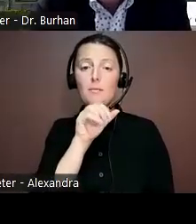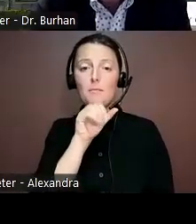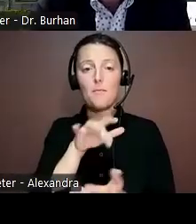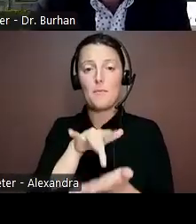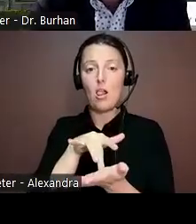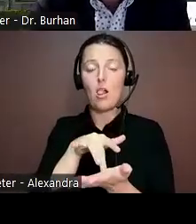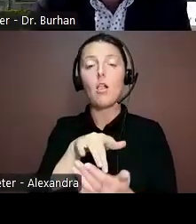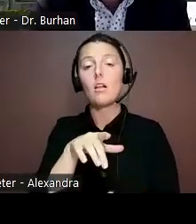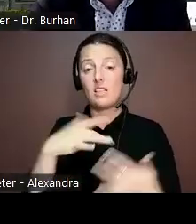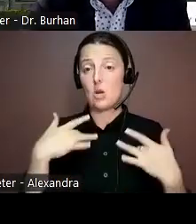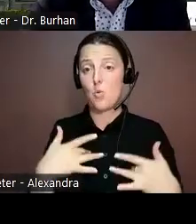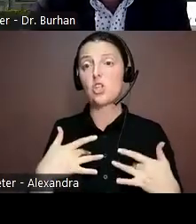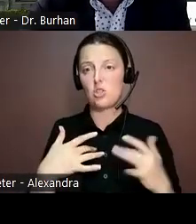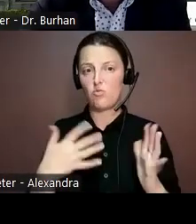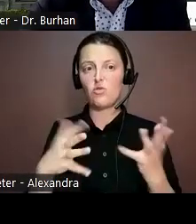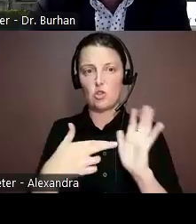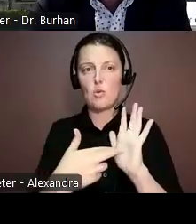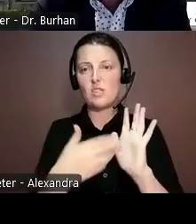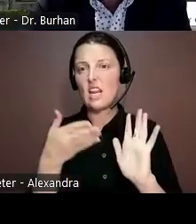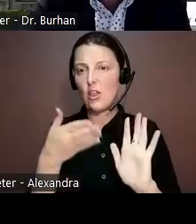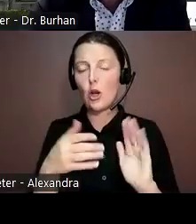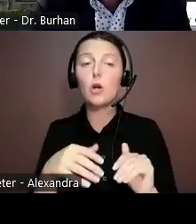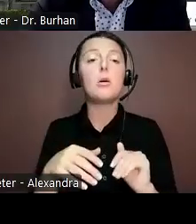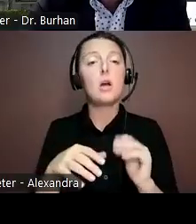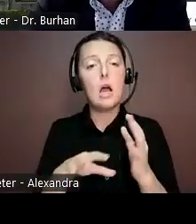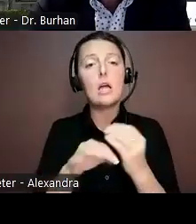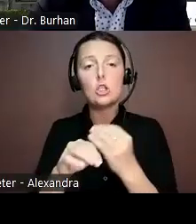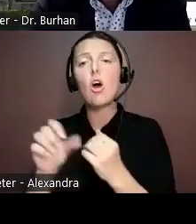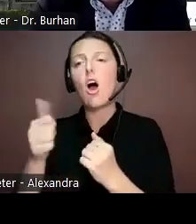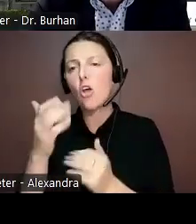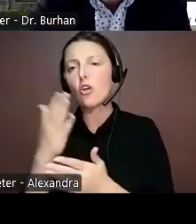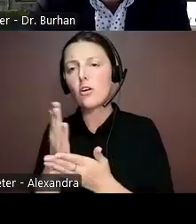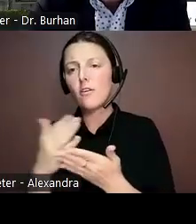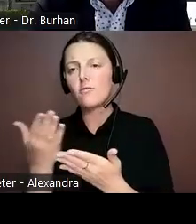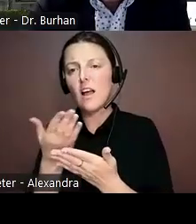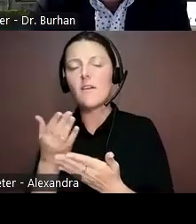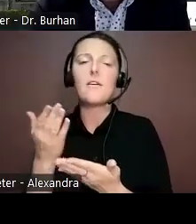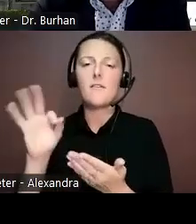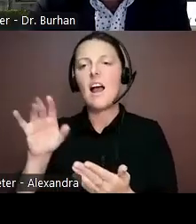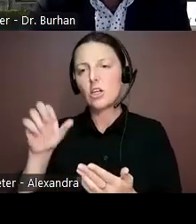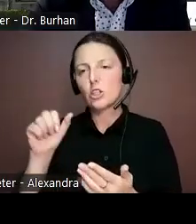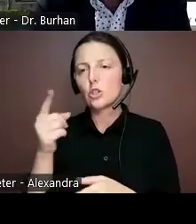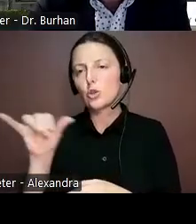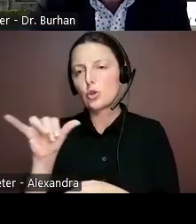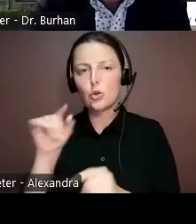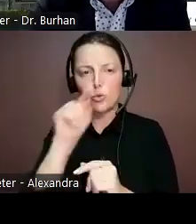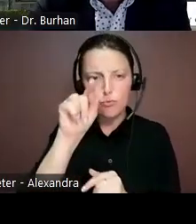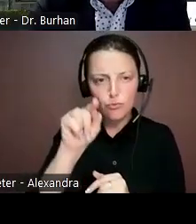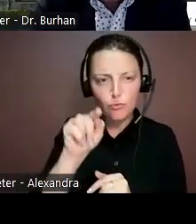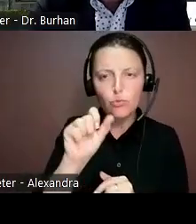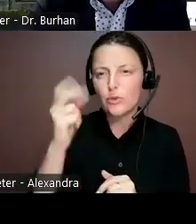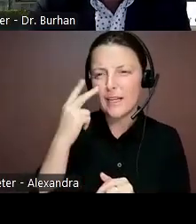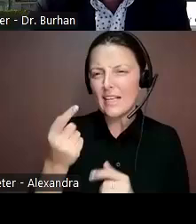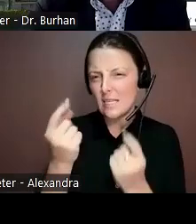represented there, in addition to other factors that are definitely make sense. And then as you get older,